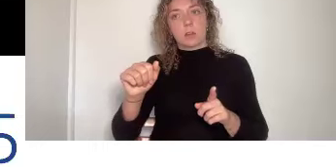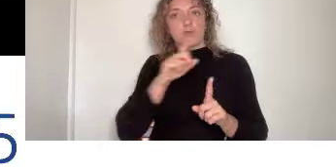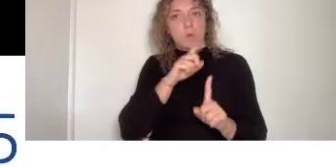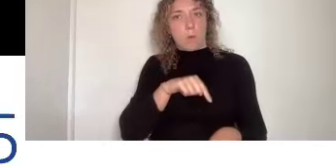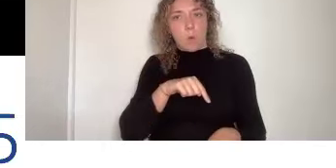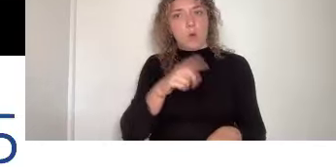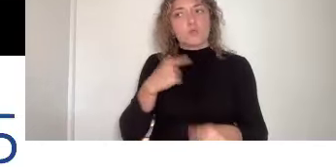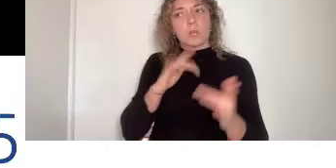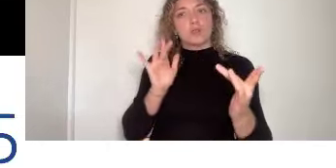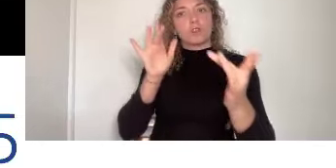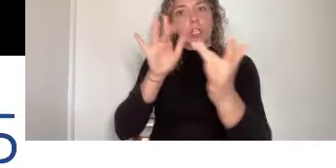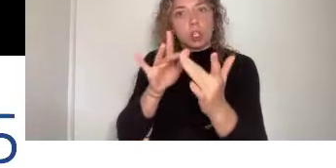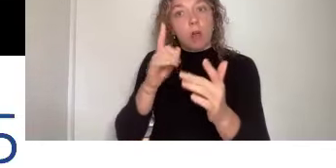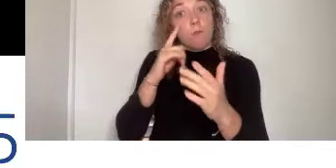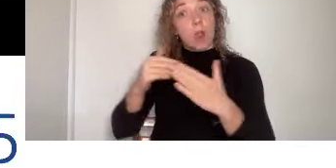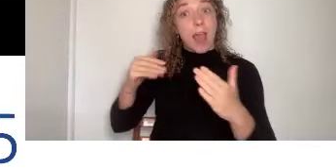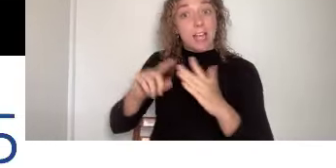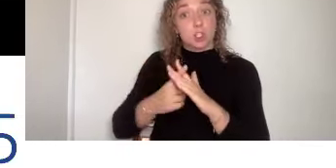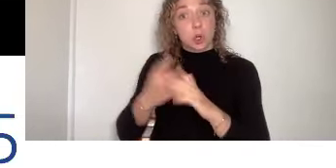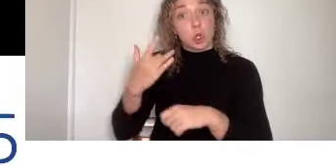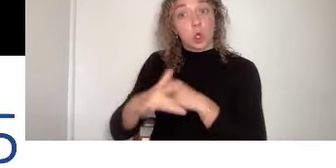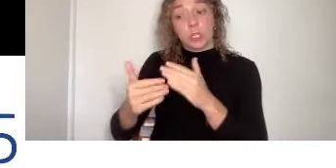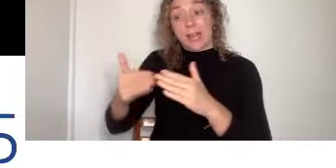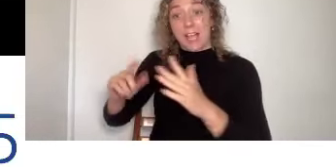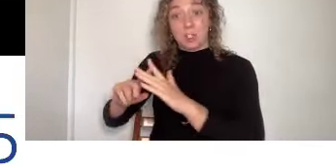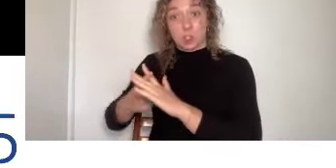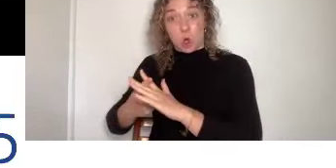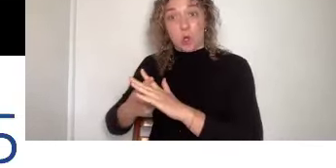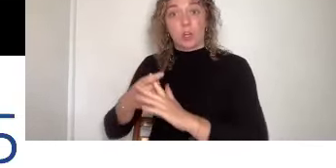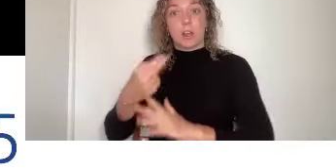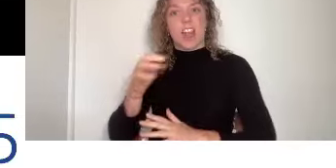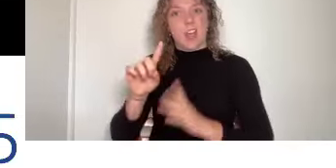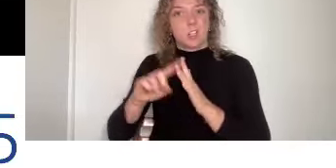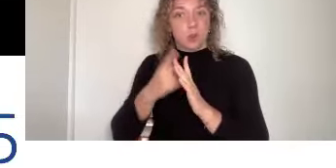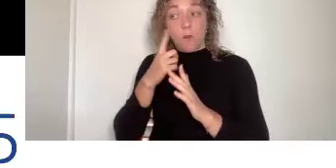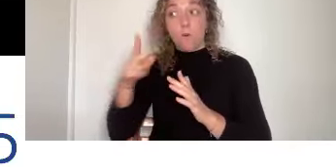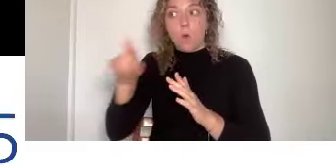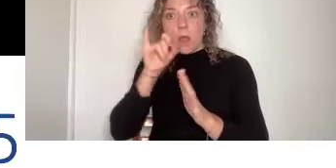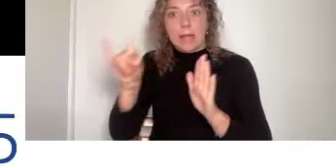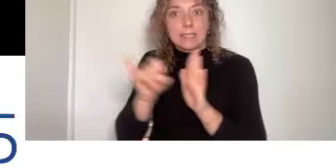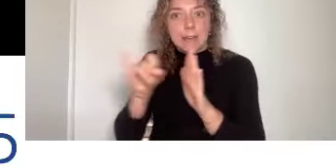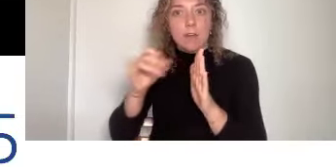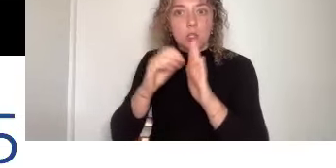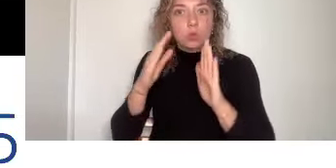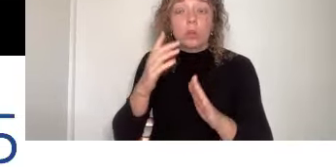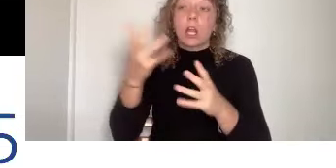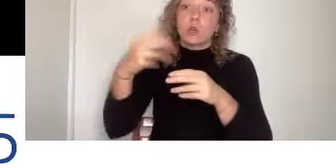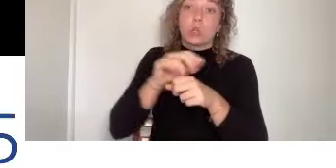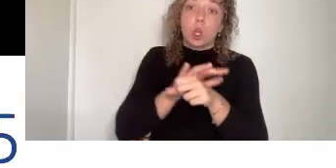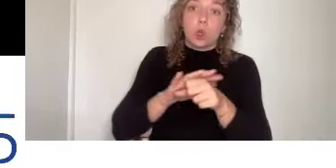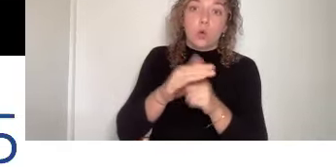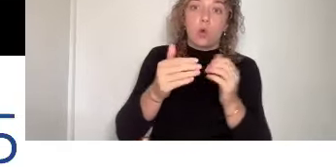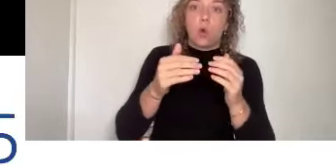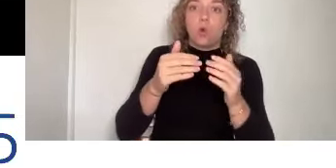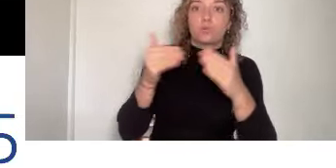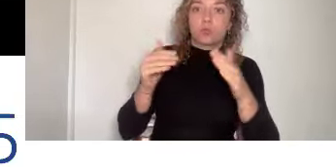report to Head Start and Early Head Start programs for their identified students, including local preschool LEA programs.